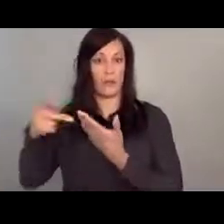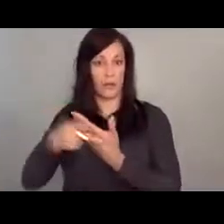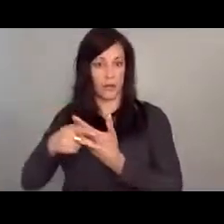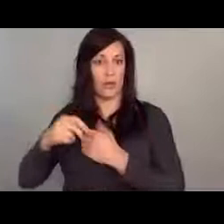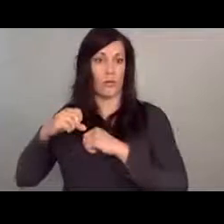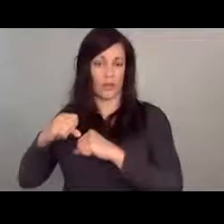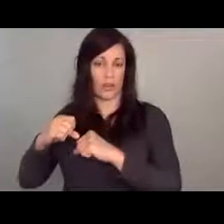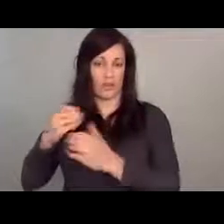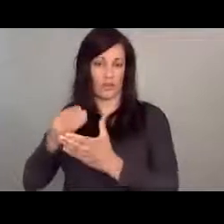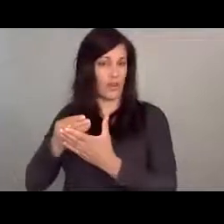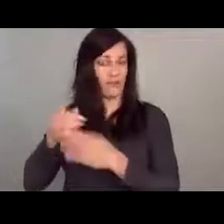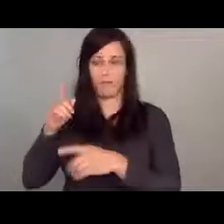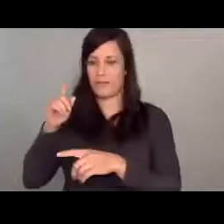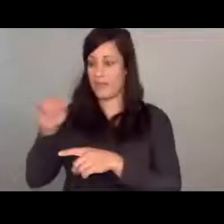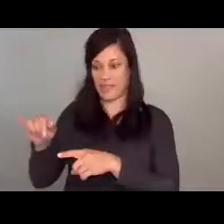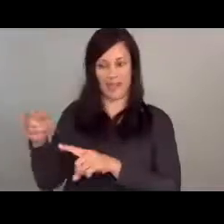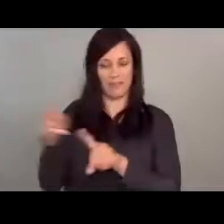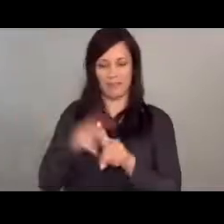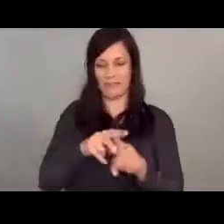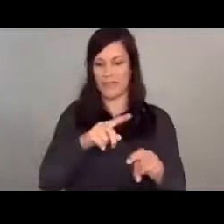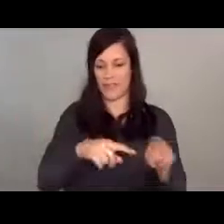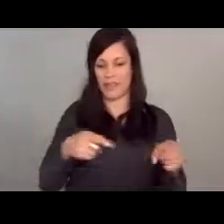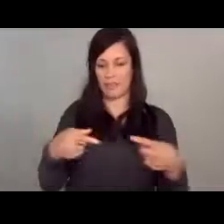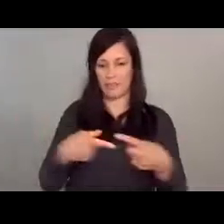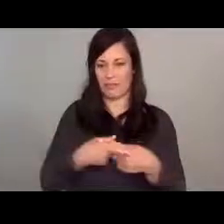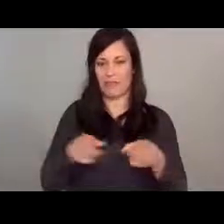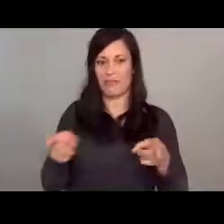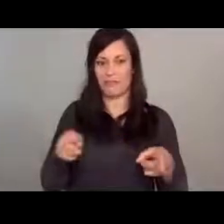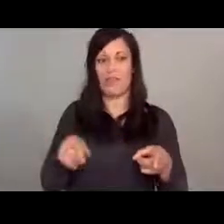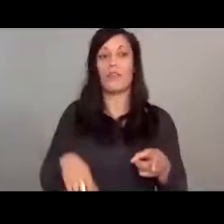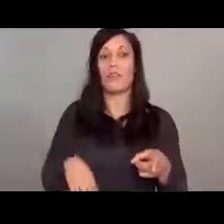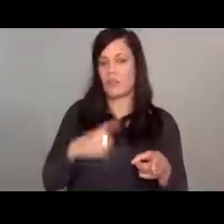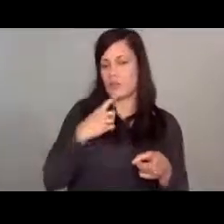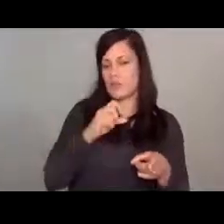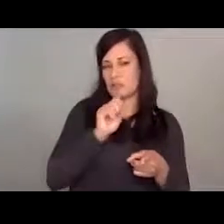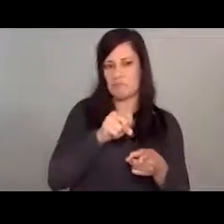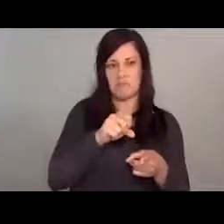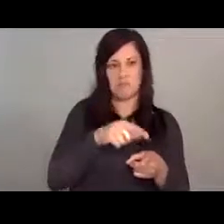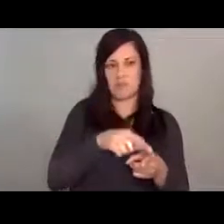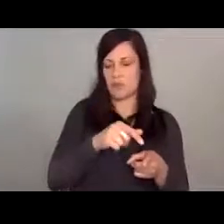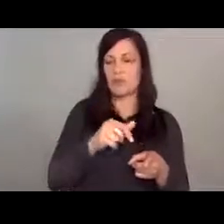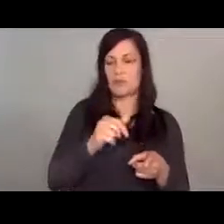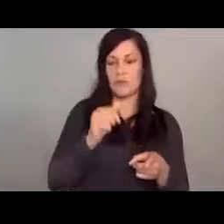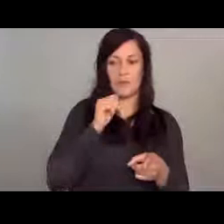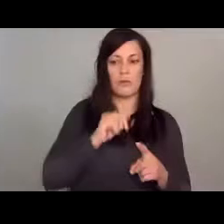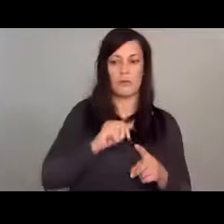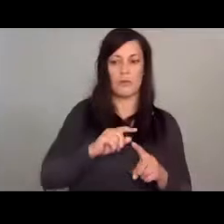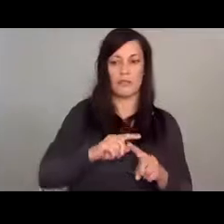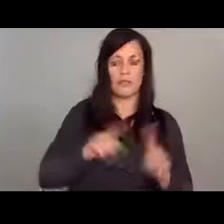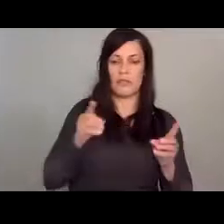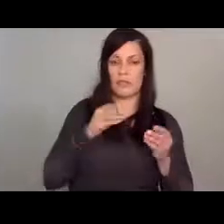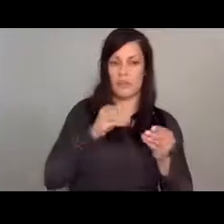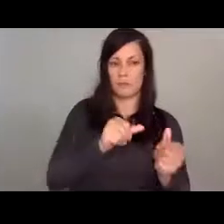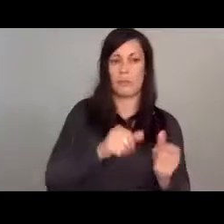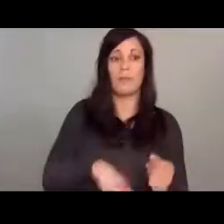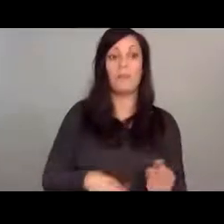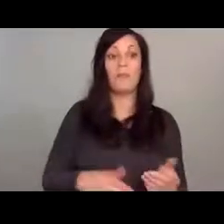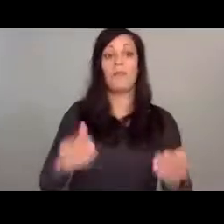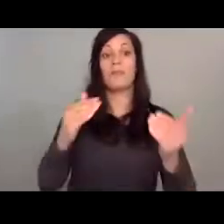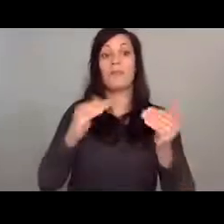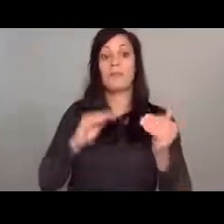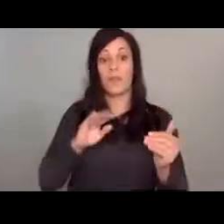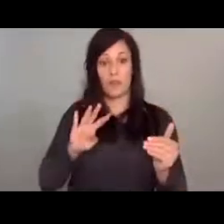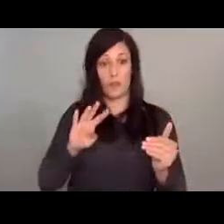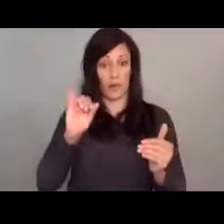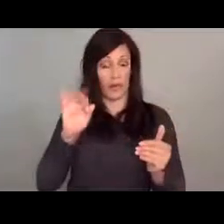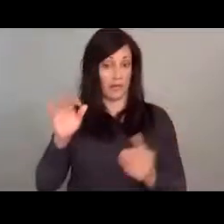yes. And if awarded, can you attest to all of the following? No person